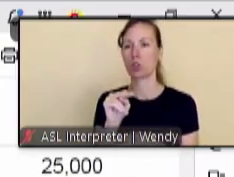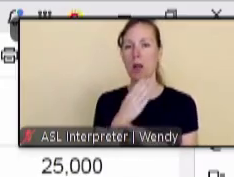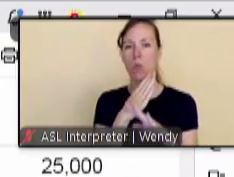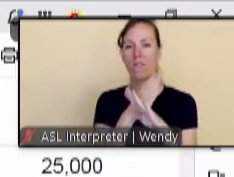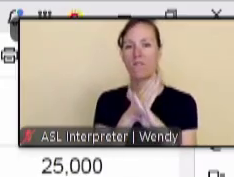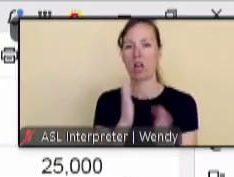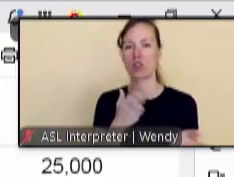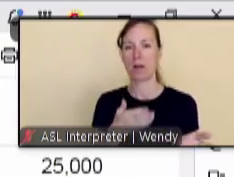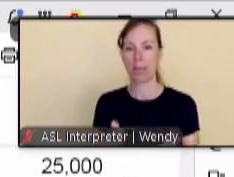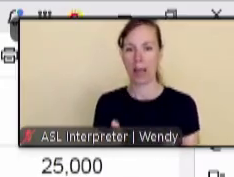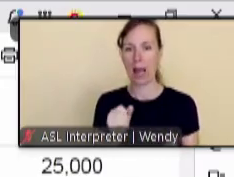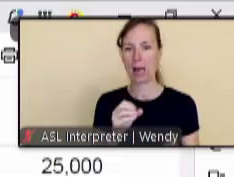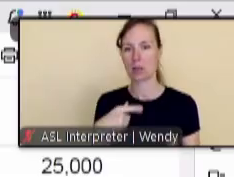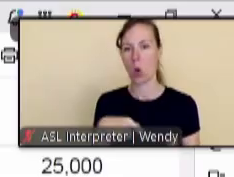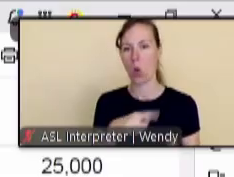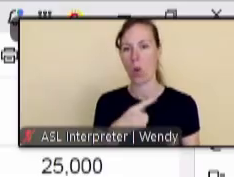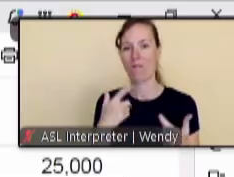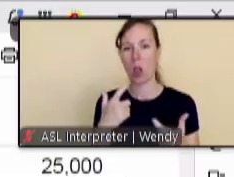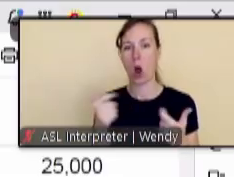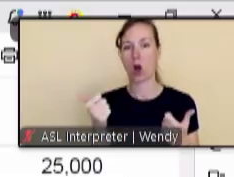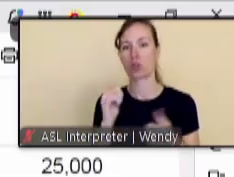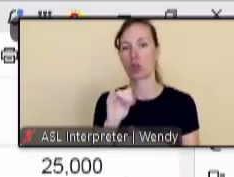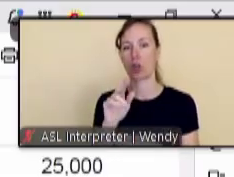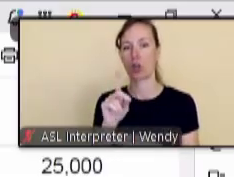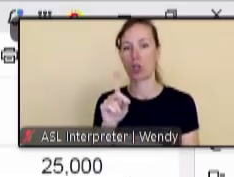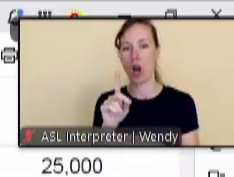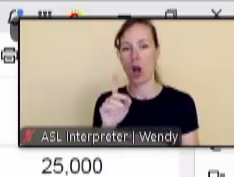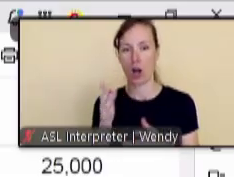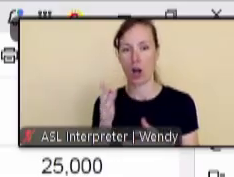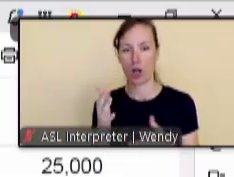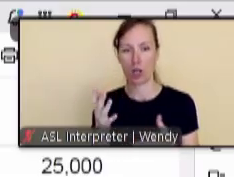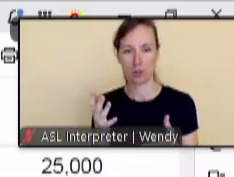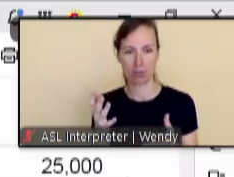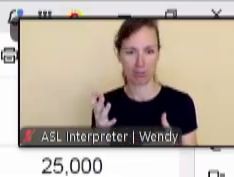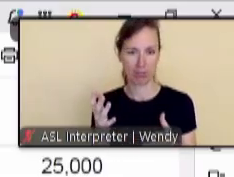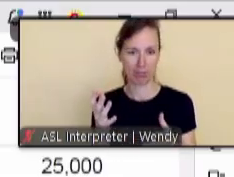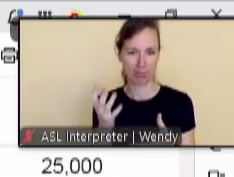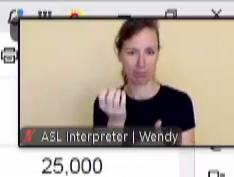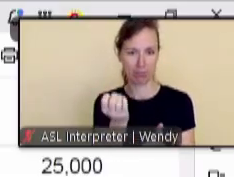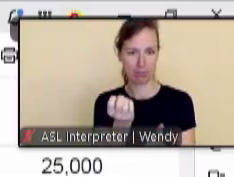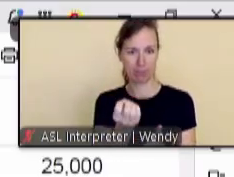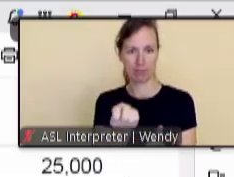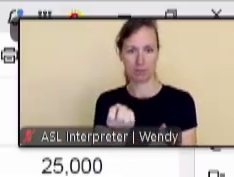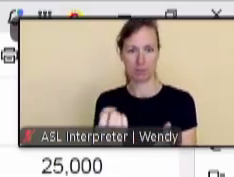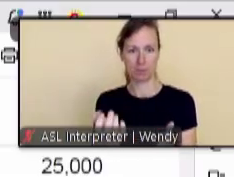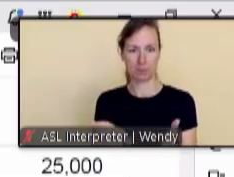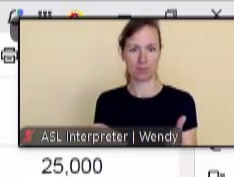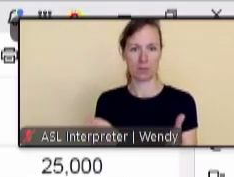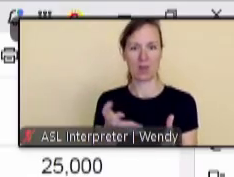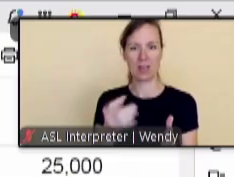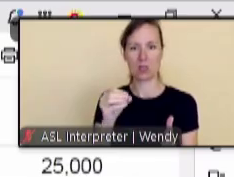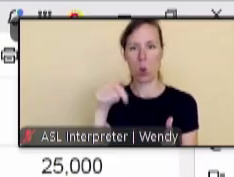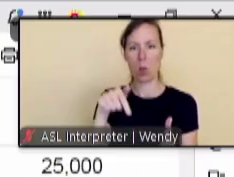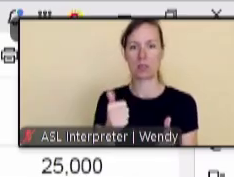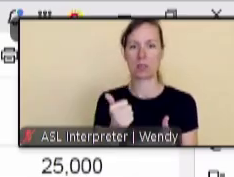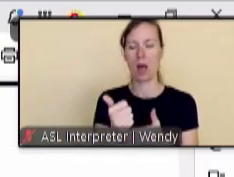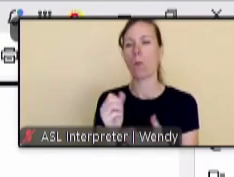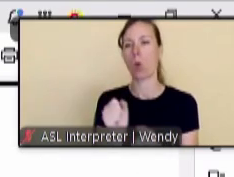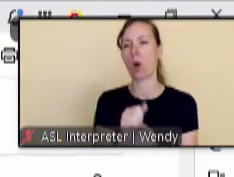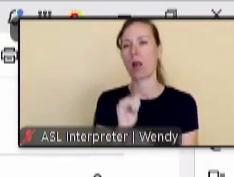our yard stormwater. Parks and open space.